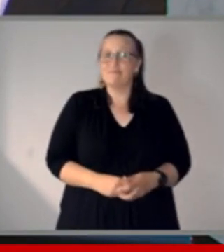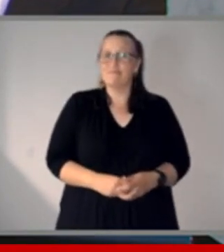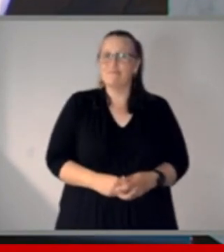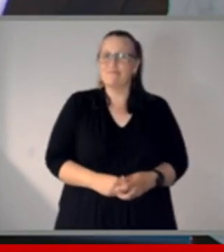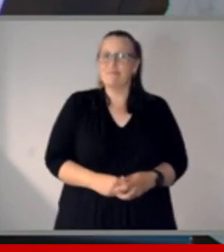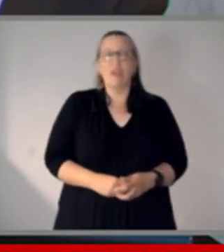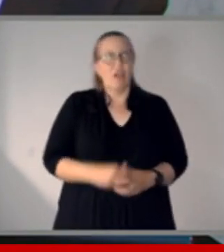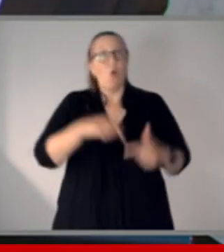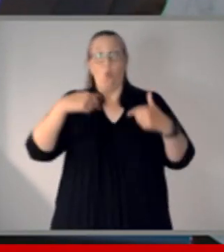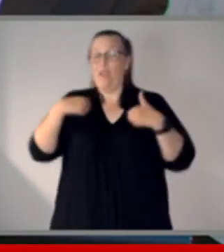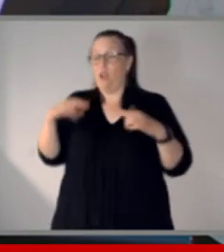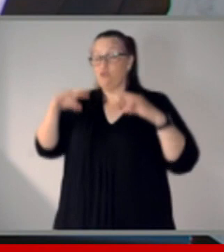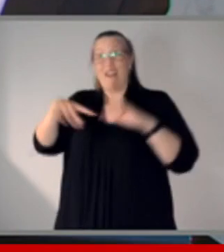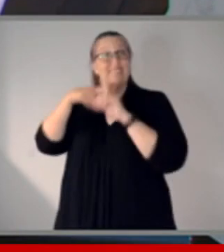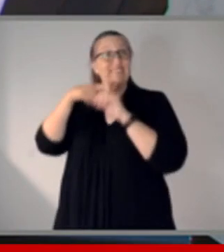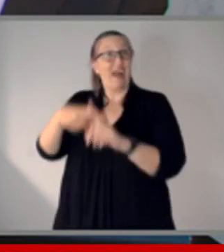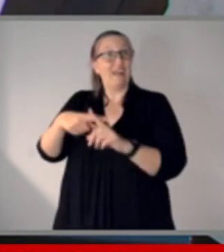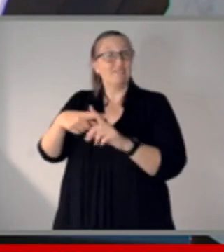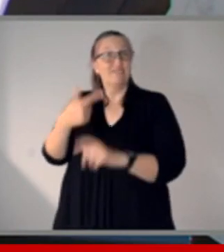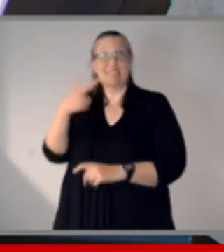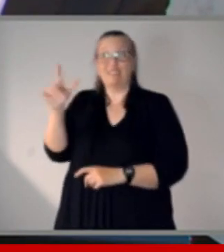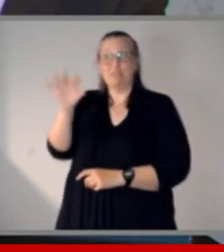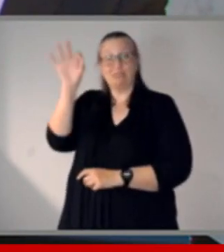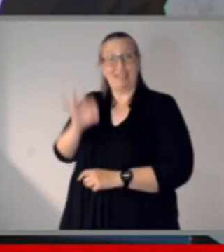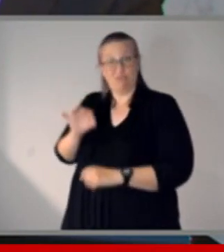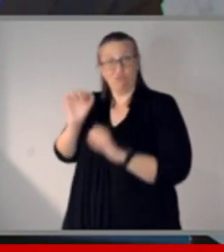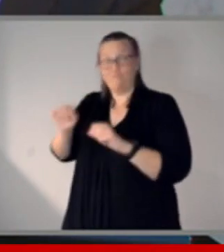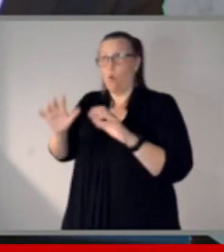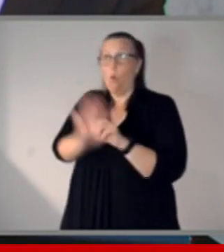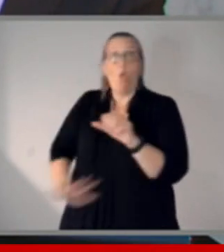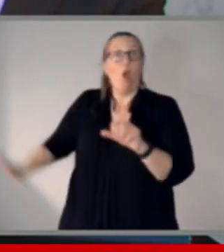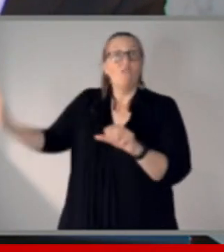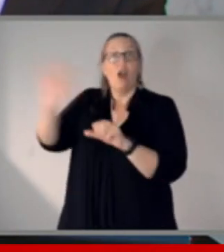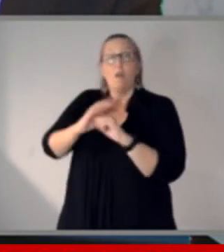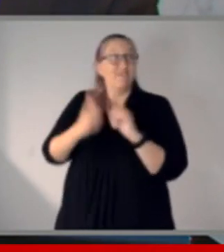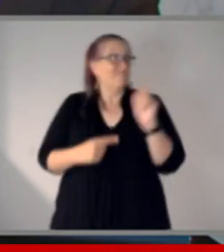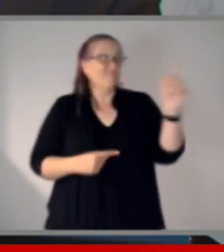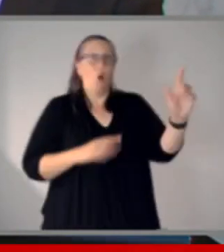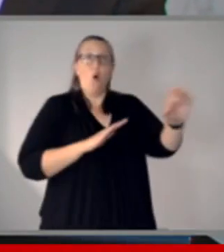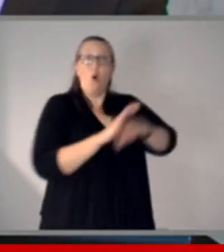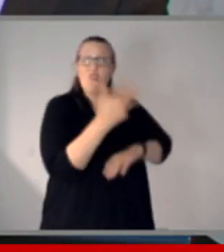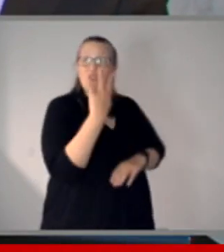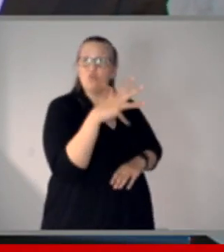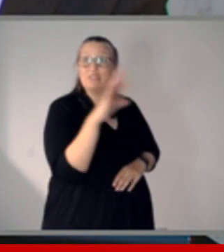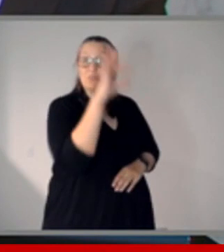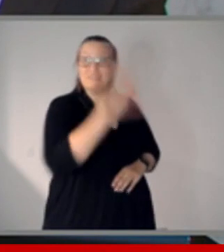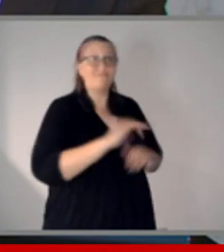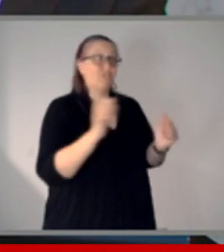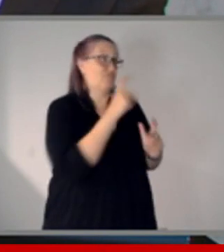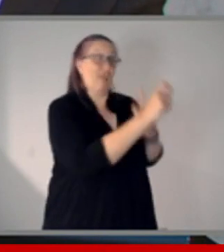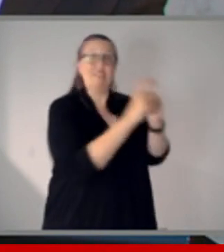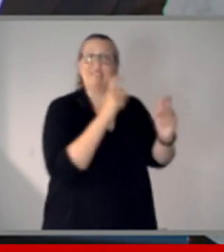groups, over 90% of vaccination coverage in their over 70s, and that's, of course, what we're also aspiring